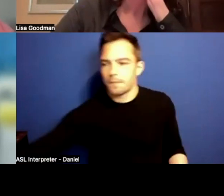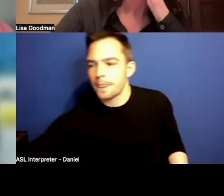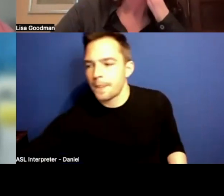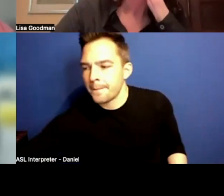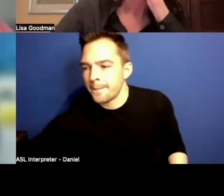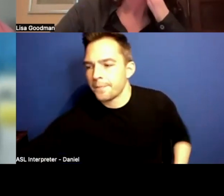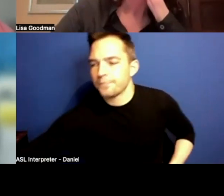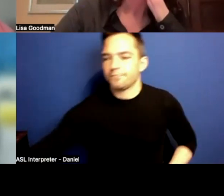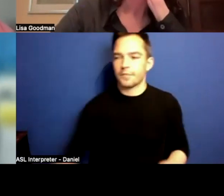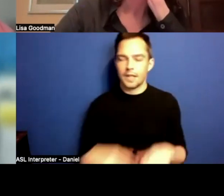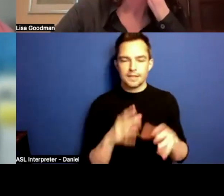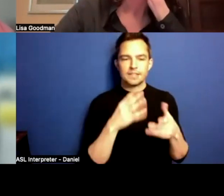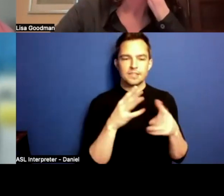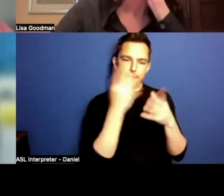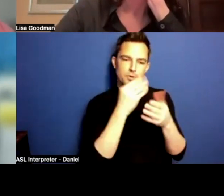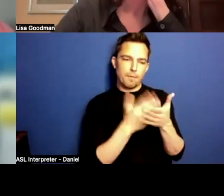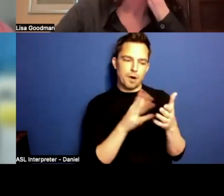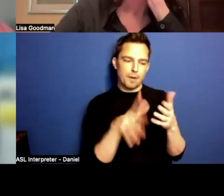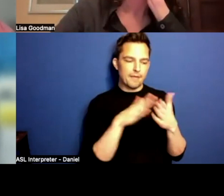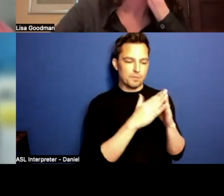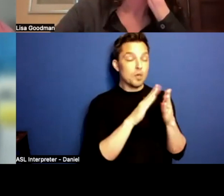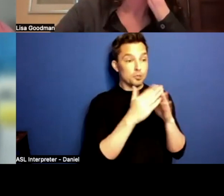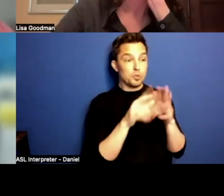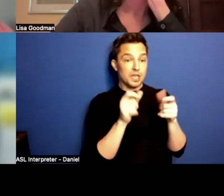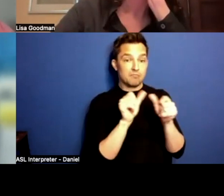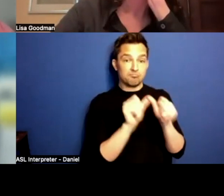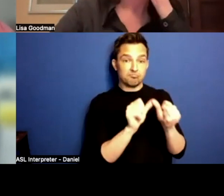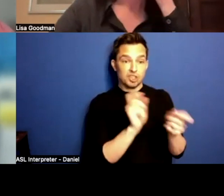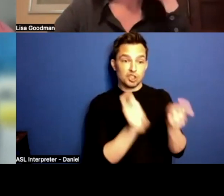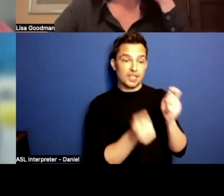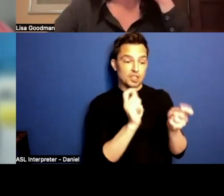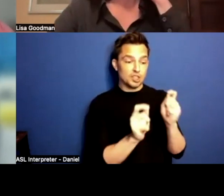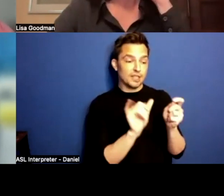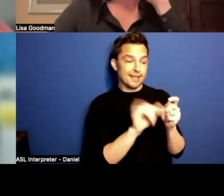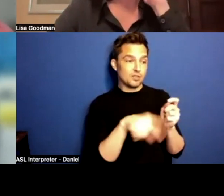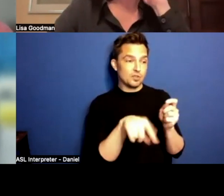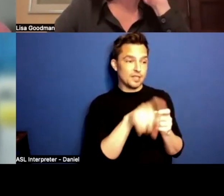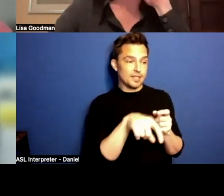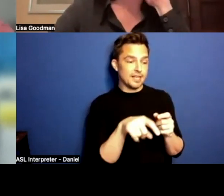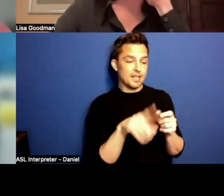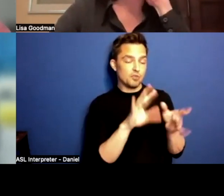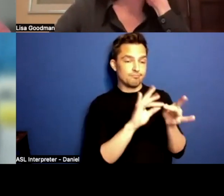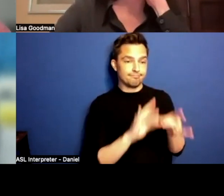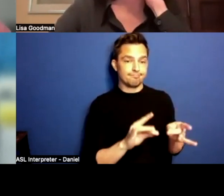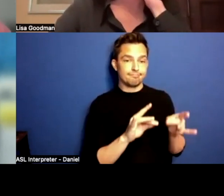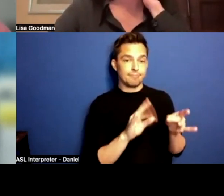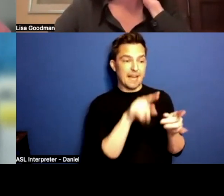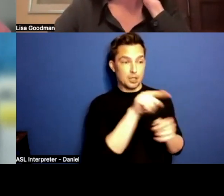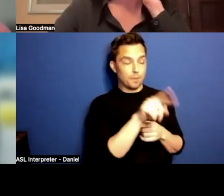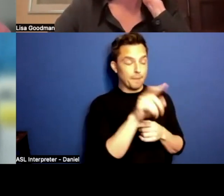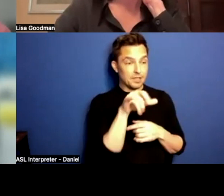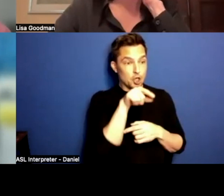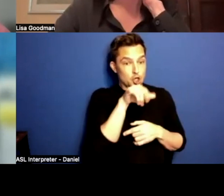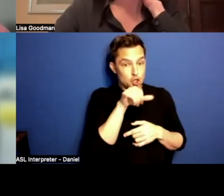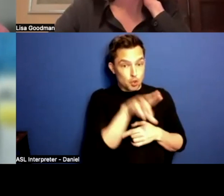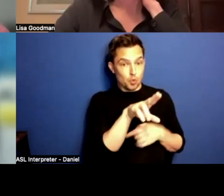the community can continue to shift and change as you need it to and as dictated by you, because you are the center